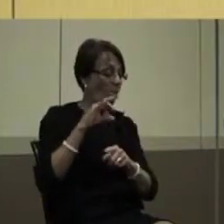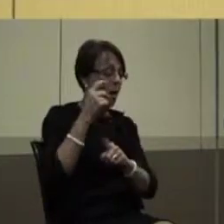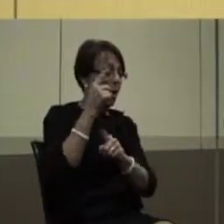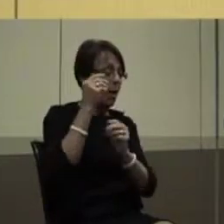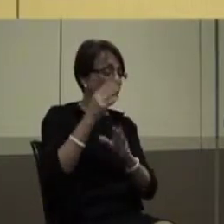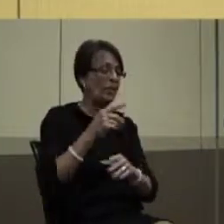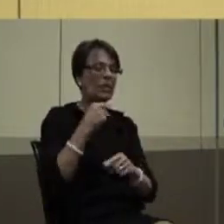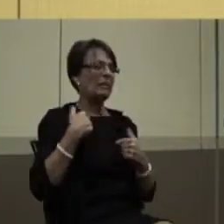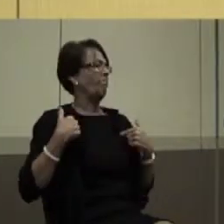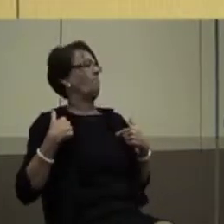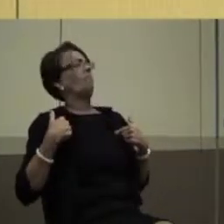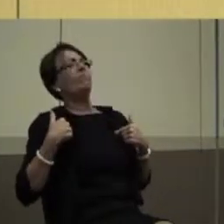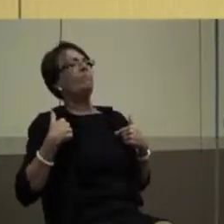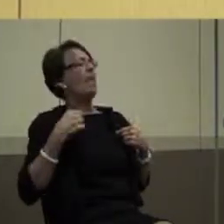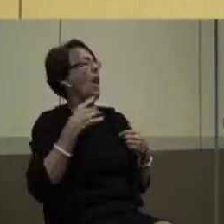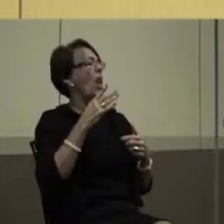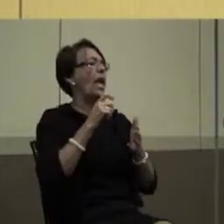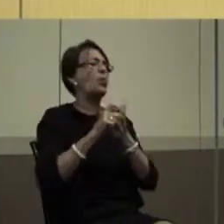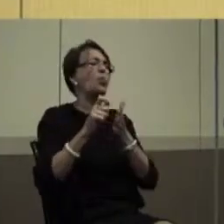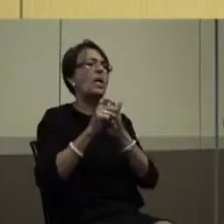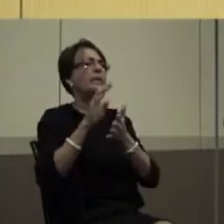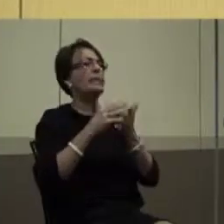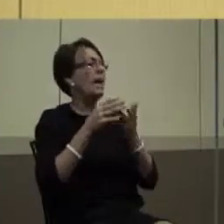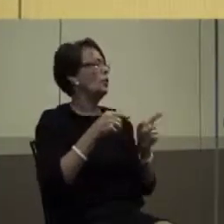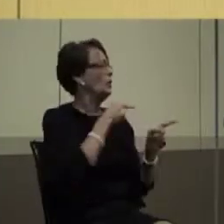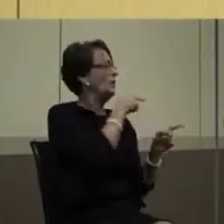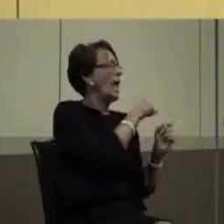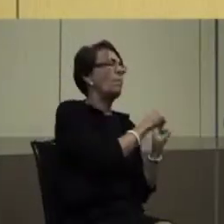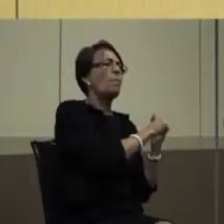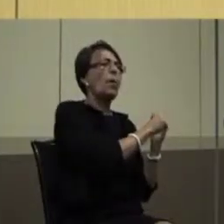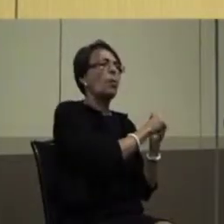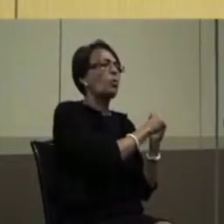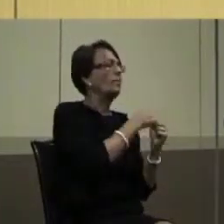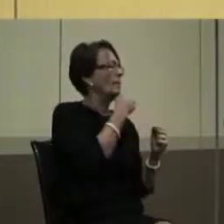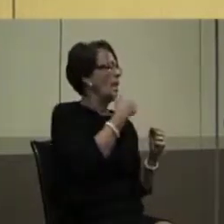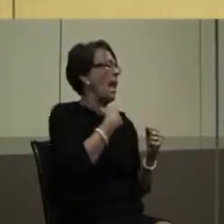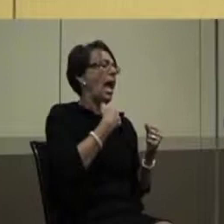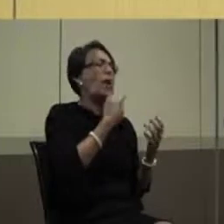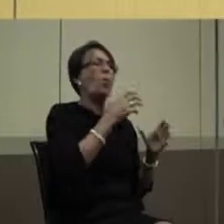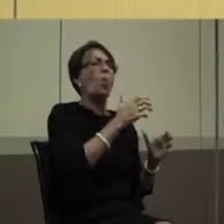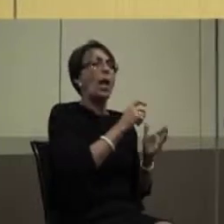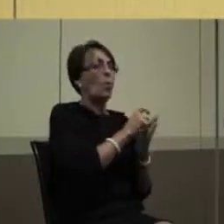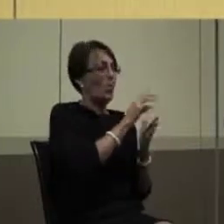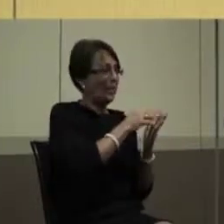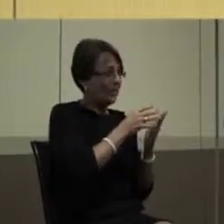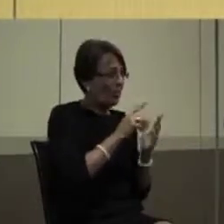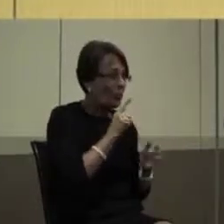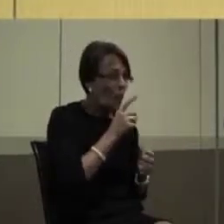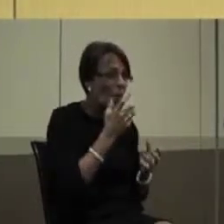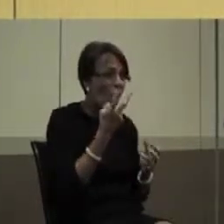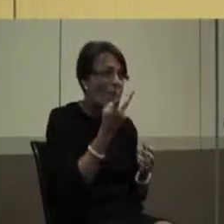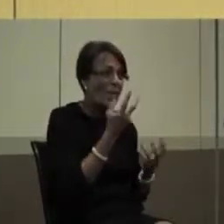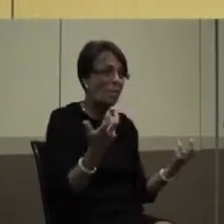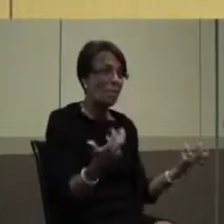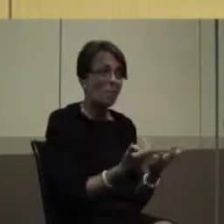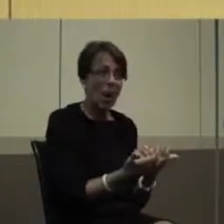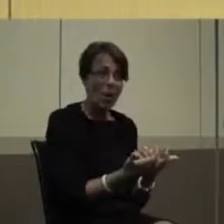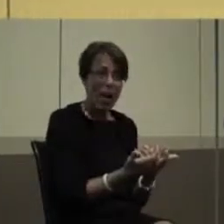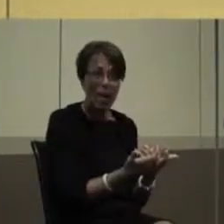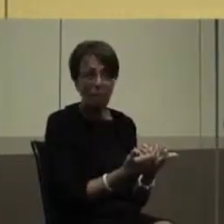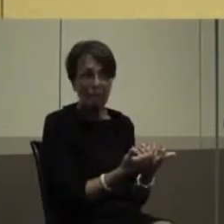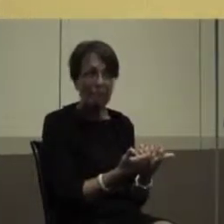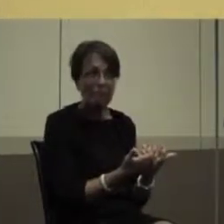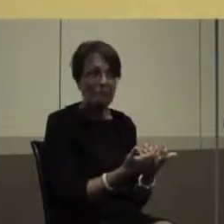like to do written schedules, and a paraeducator says, I don't want a written schedule. I'm not quite sure you want to pair them up if they were going to do exact